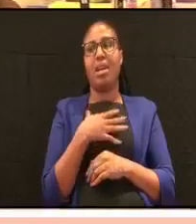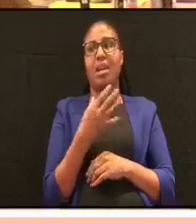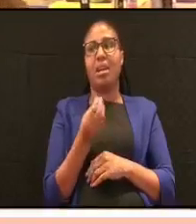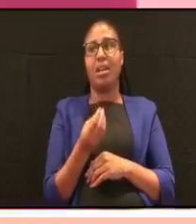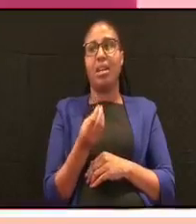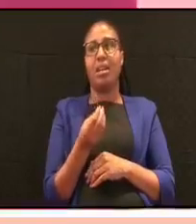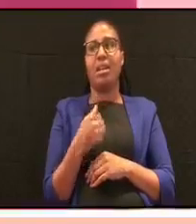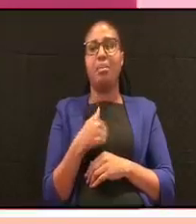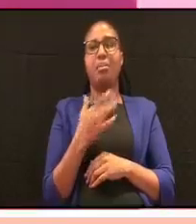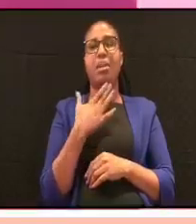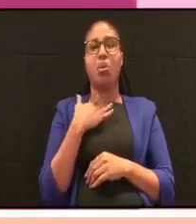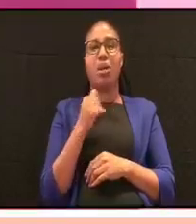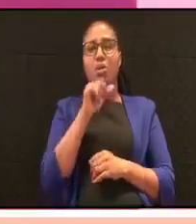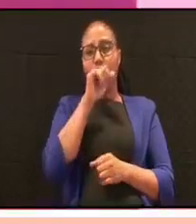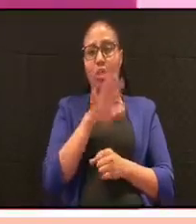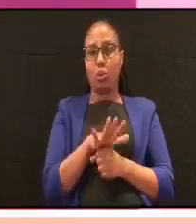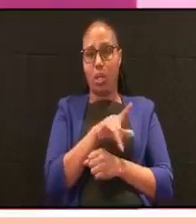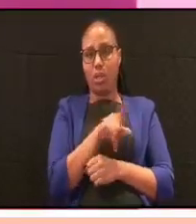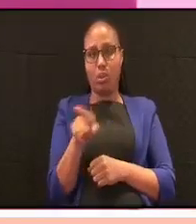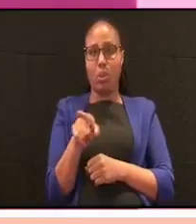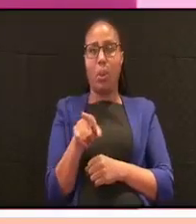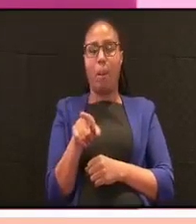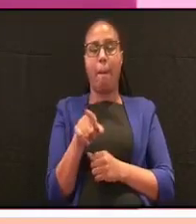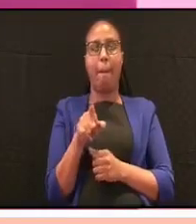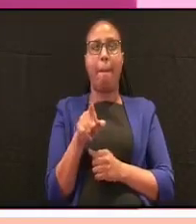And I want to assure you,